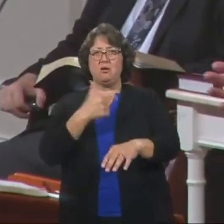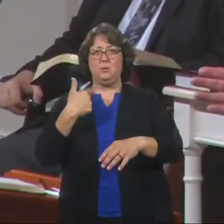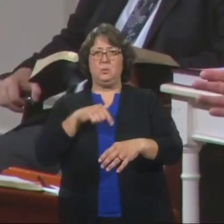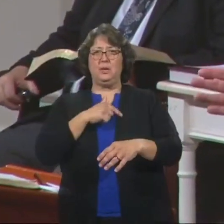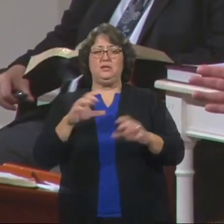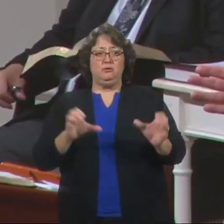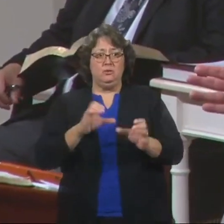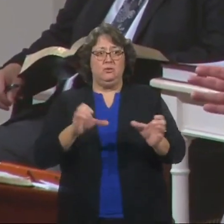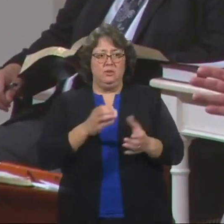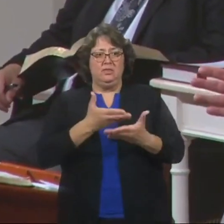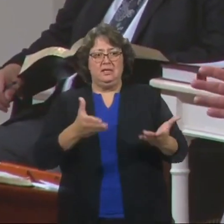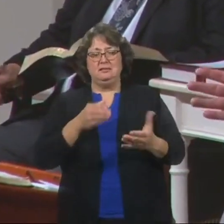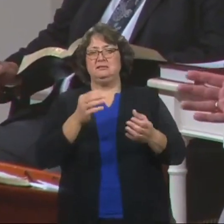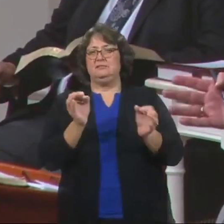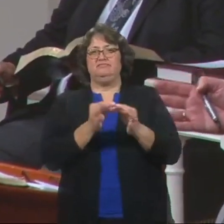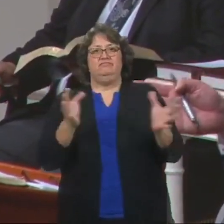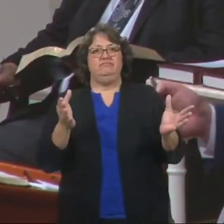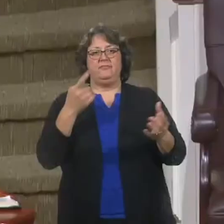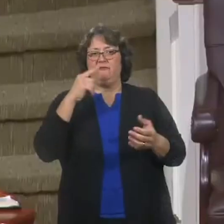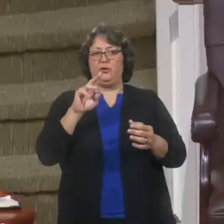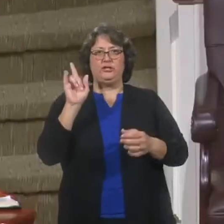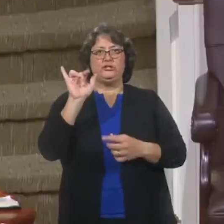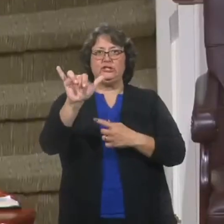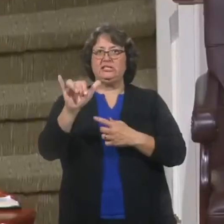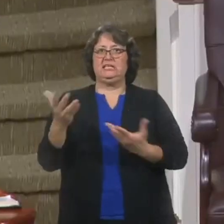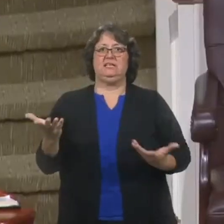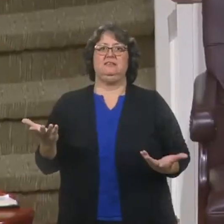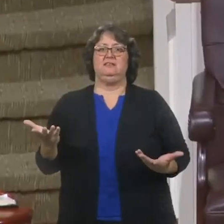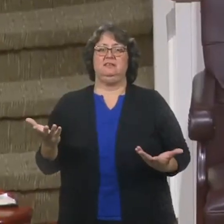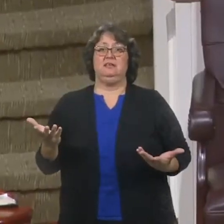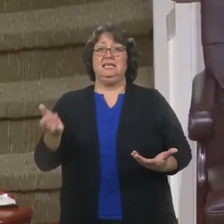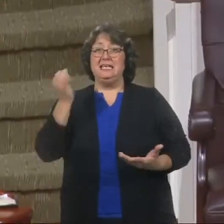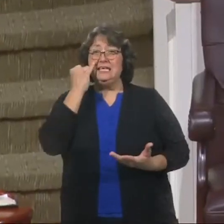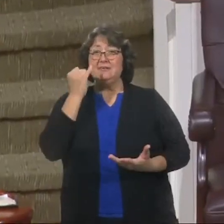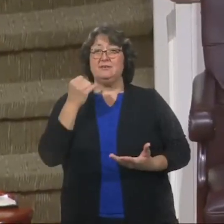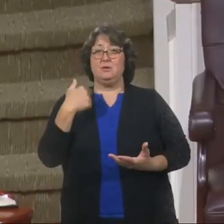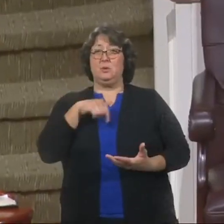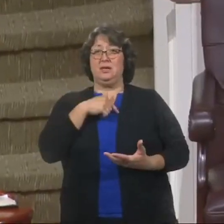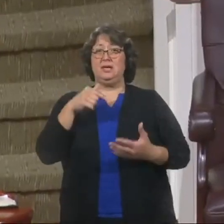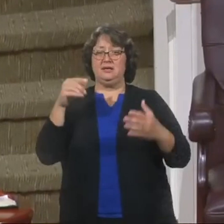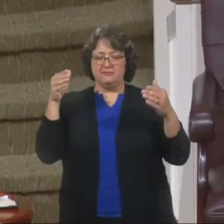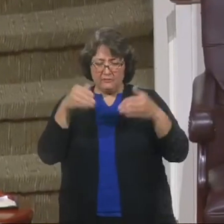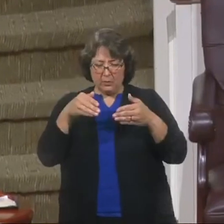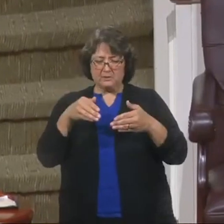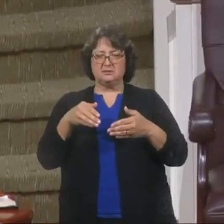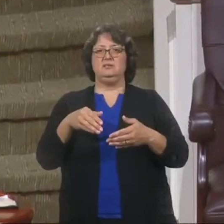for eternity? How much time we spend maybe on social media, I just put my